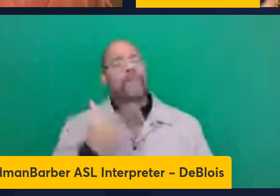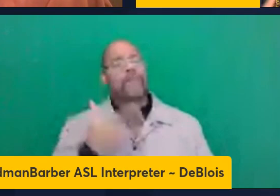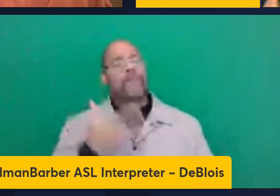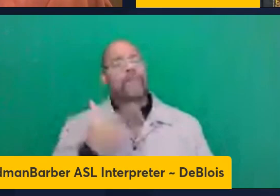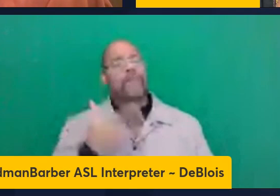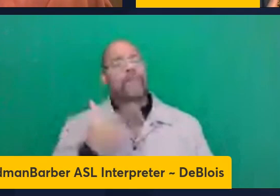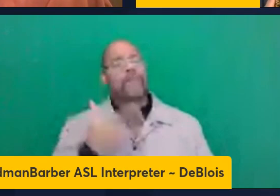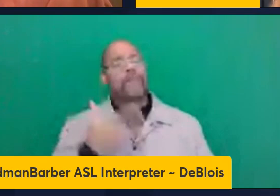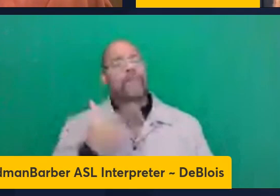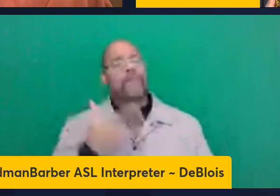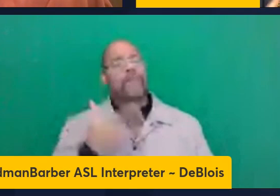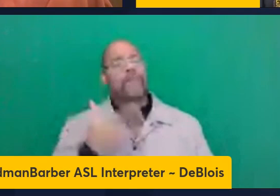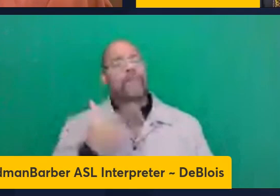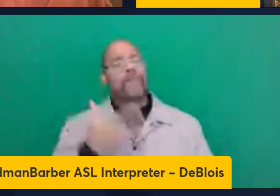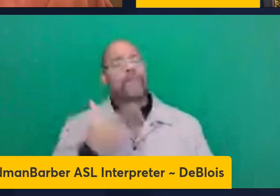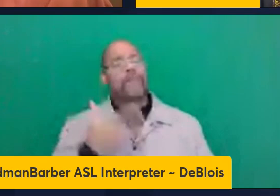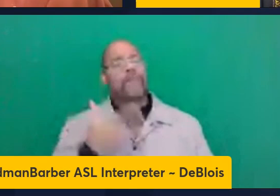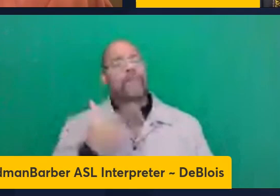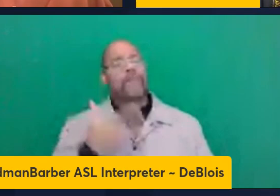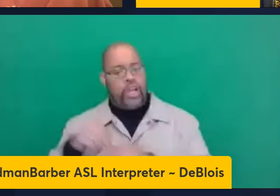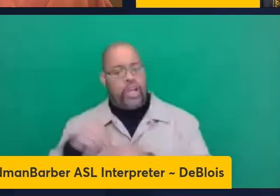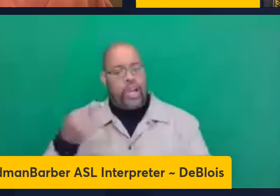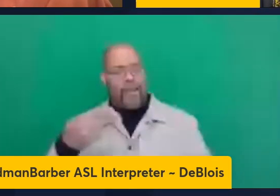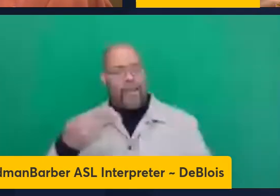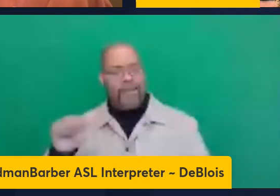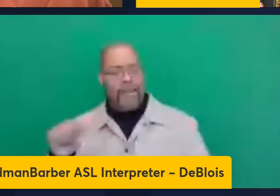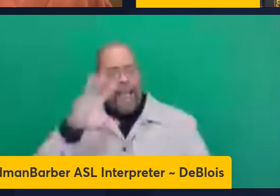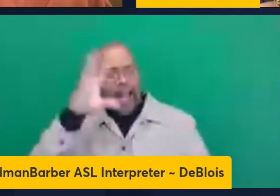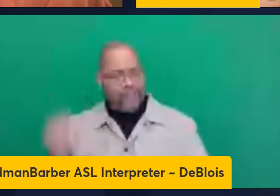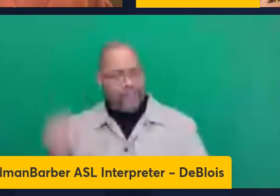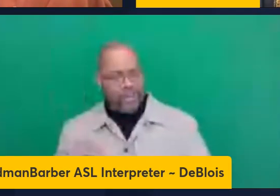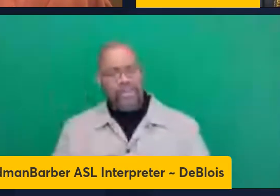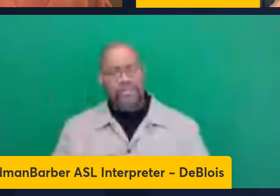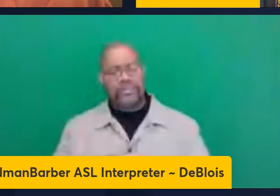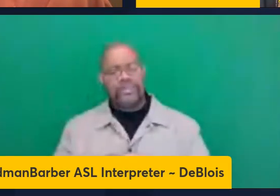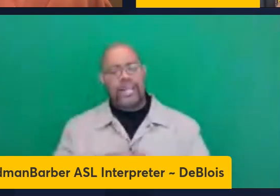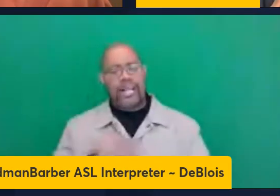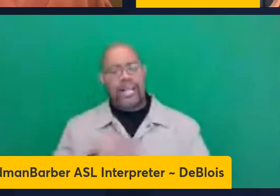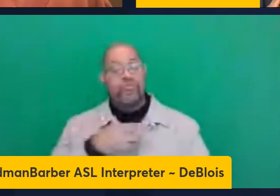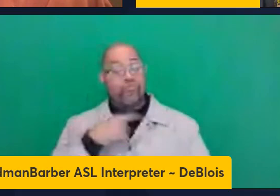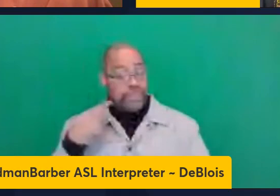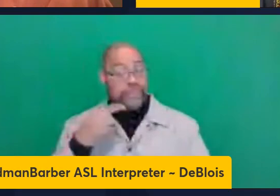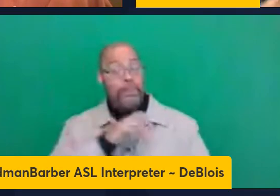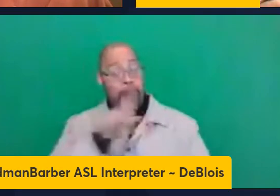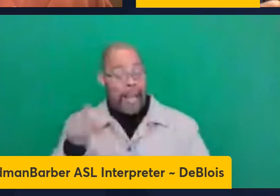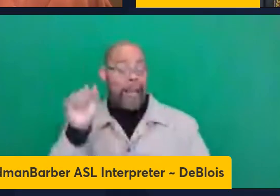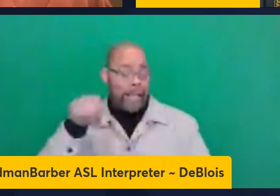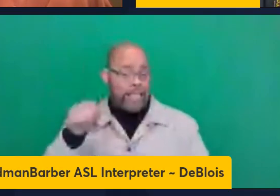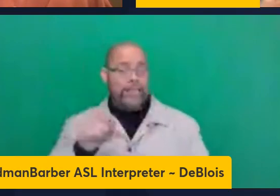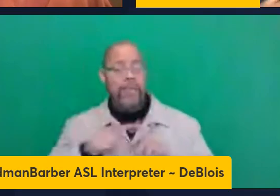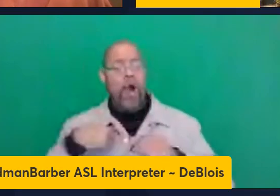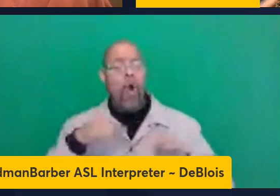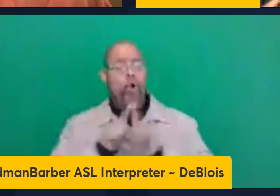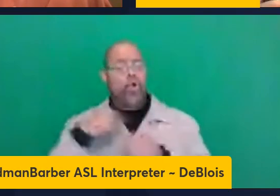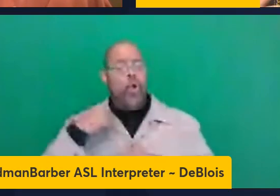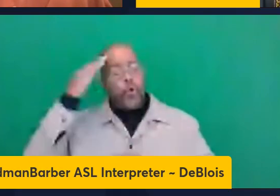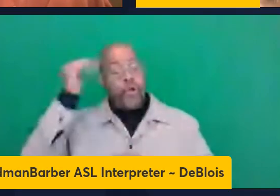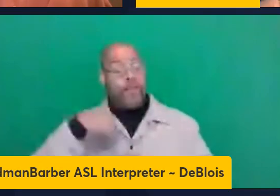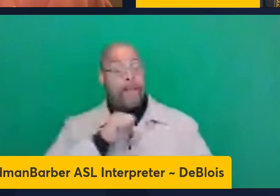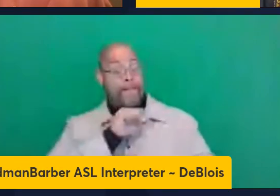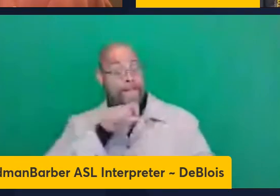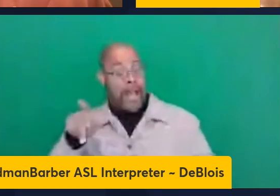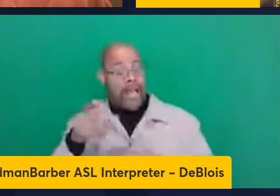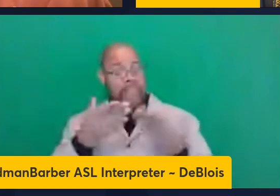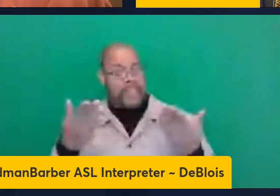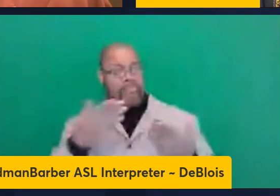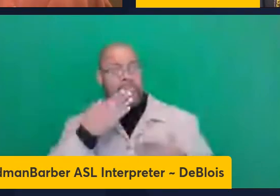my talents were more useful here, and it was a risk to come here. But I also knew that if I came and things were